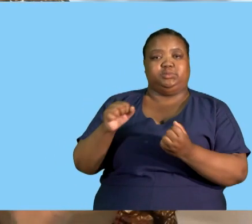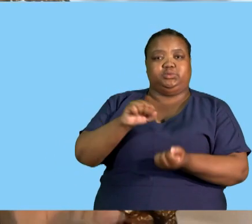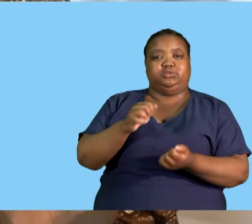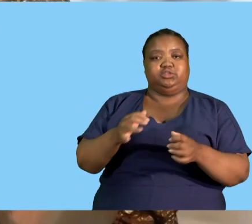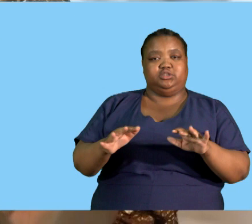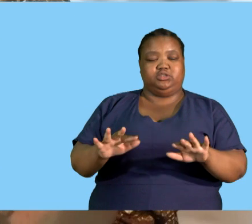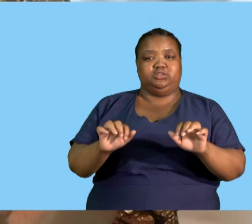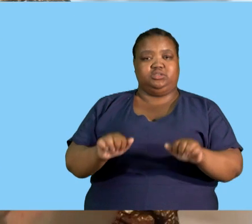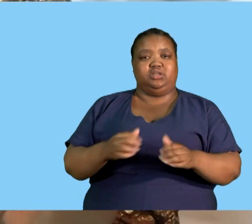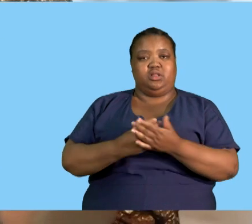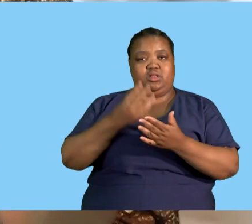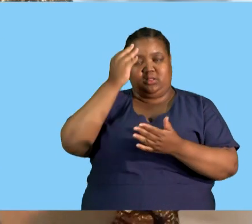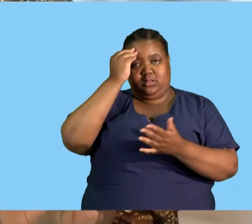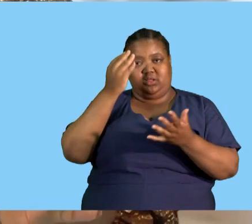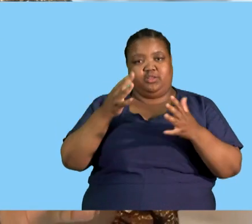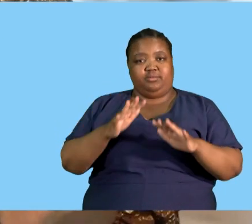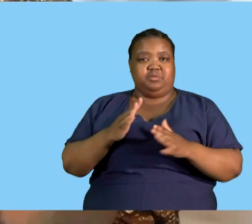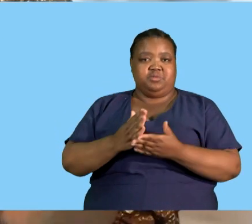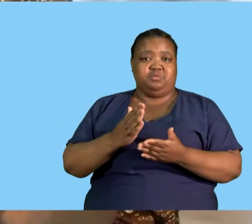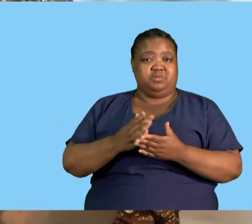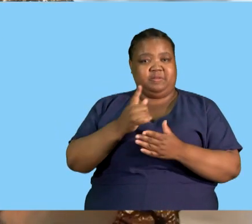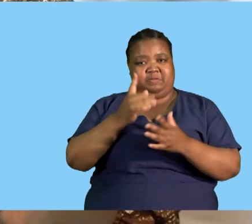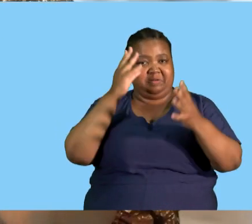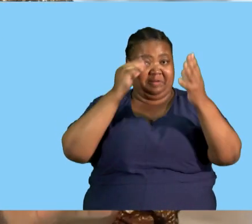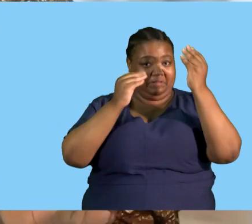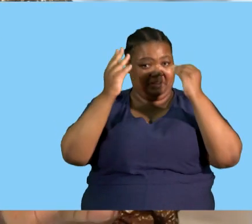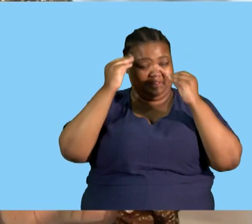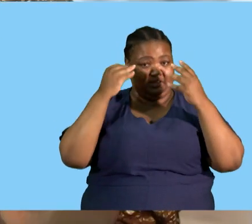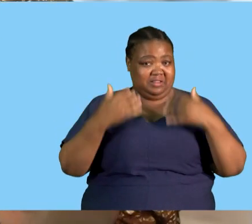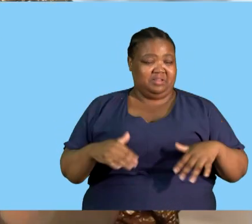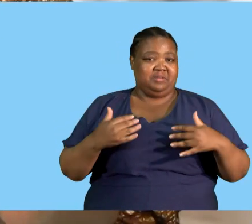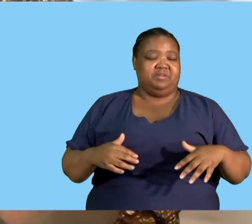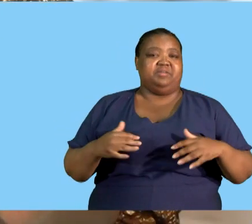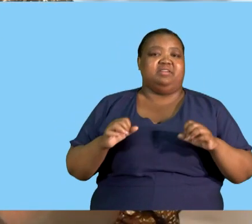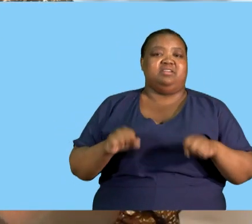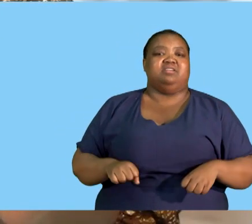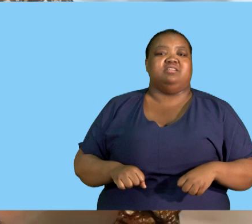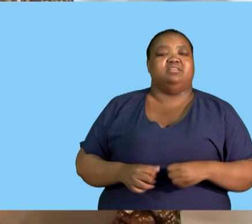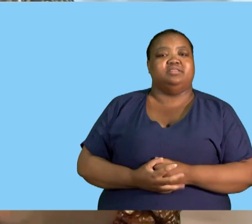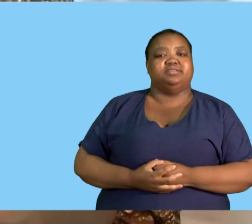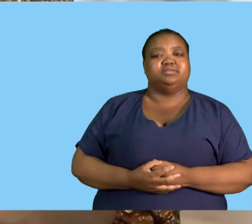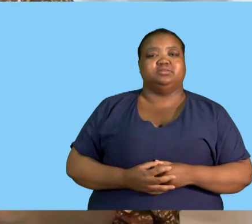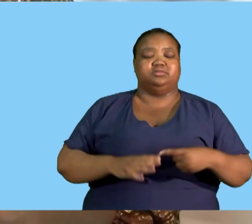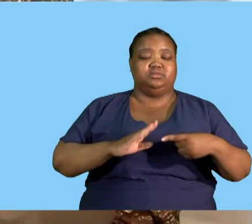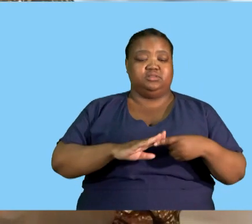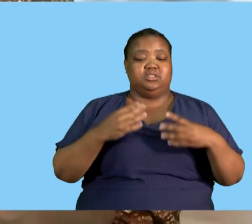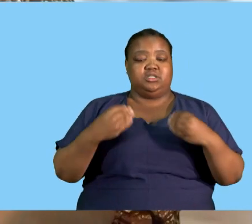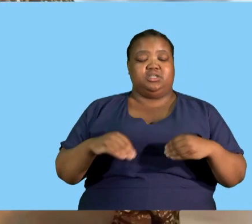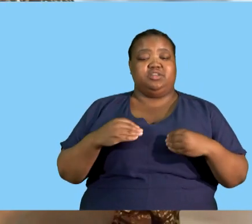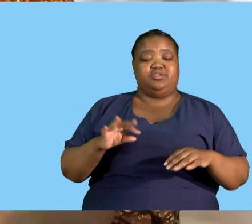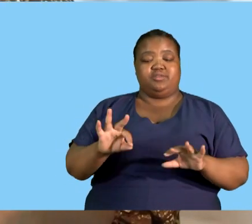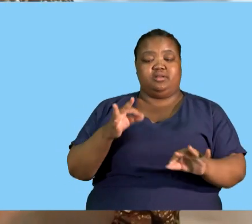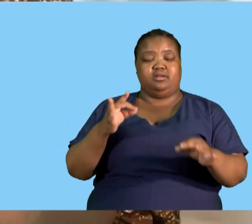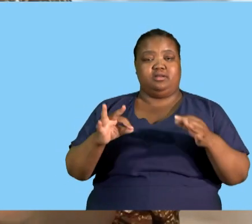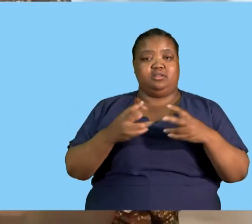the end of our lesson. I'm sure you've learned because we did the